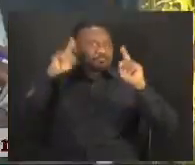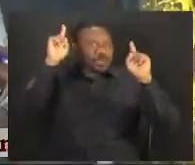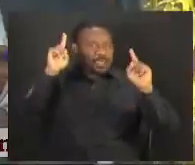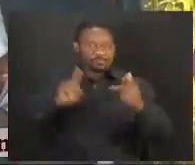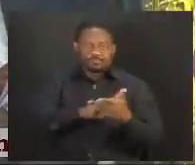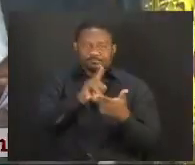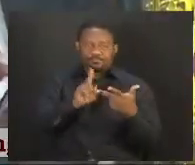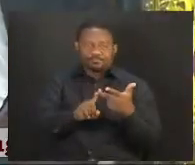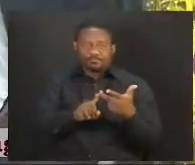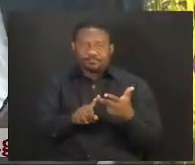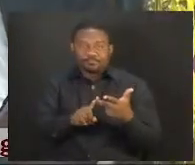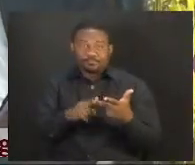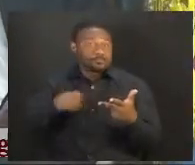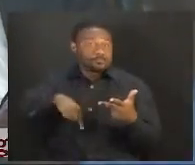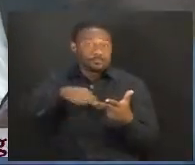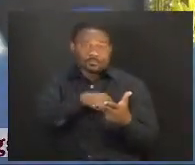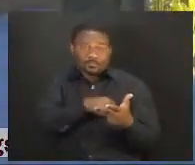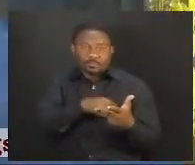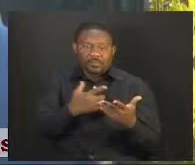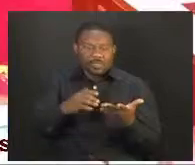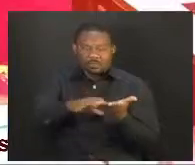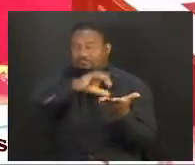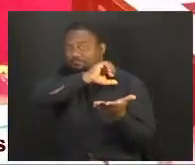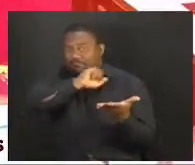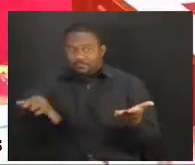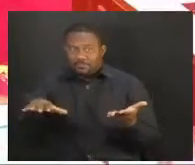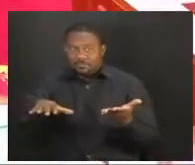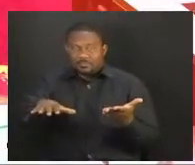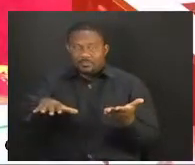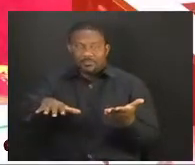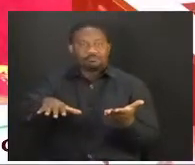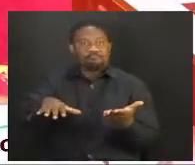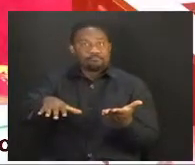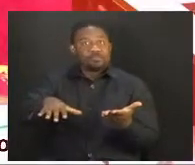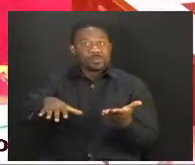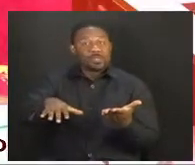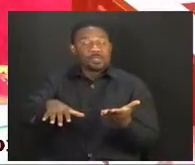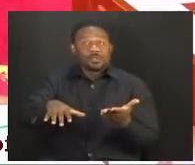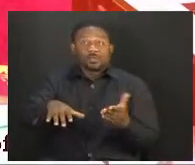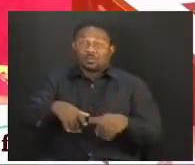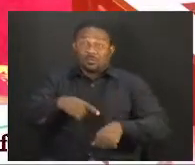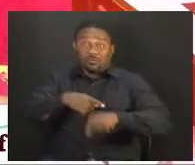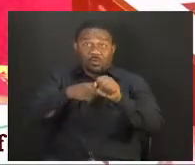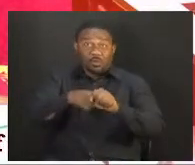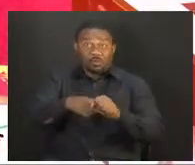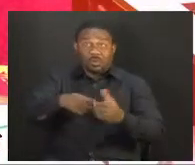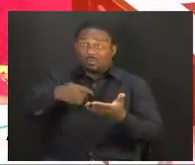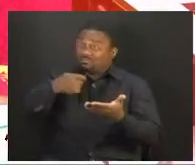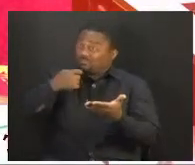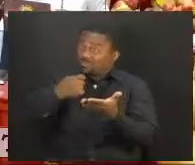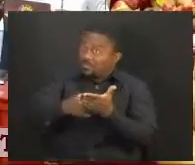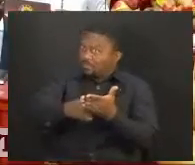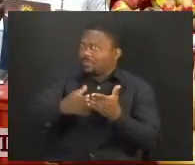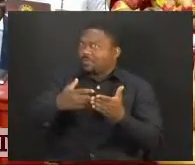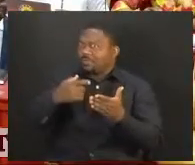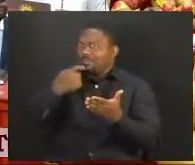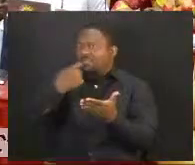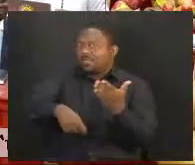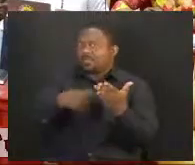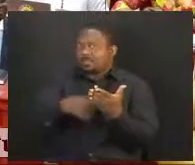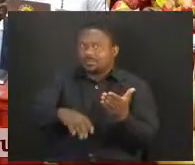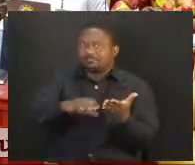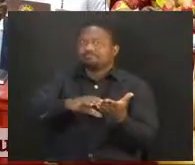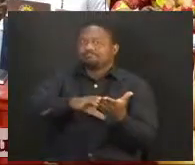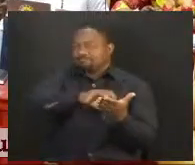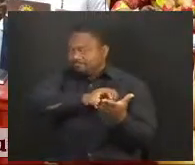Mr. Speaker, we committed to scrapping the burden tax. We have delivered. Right Honorable